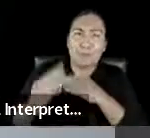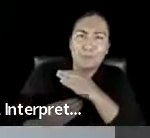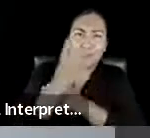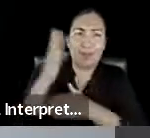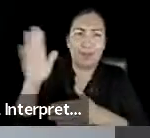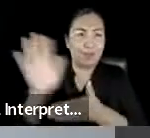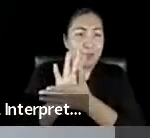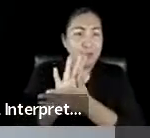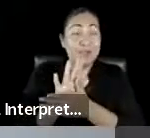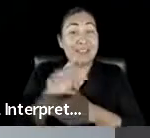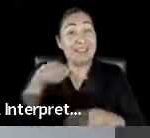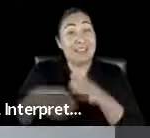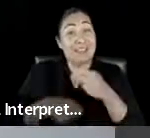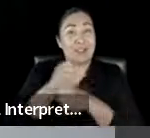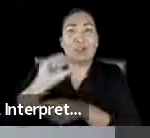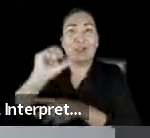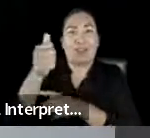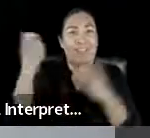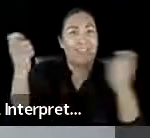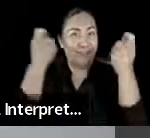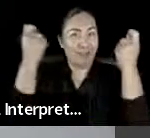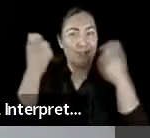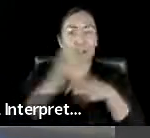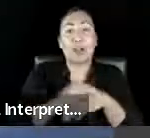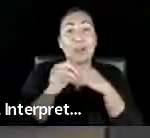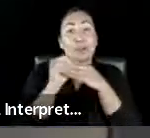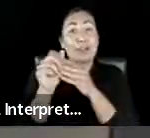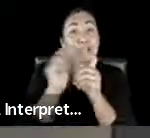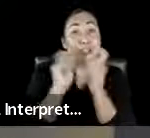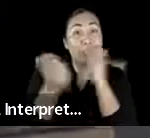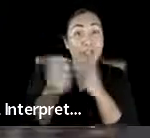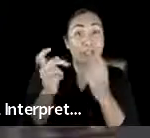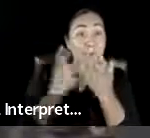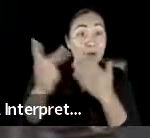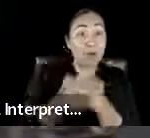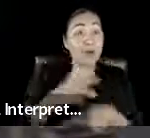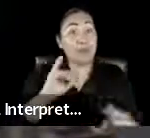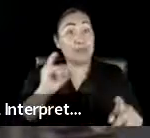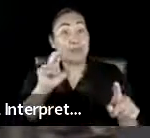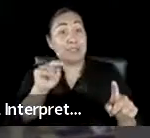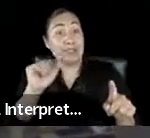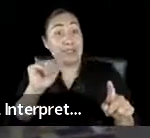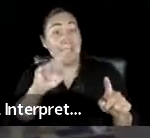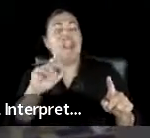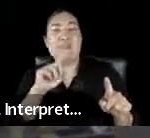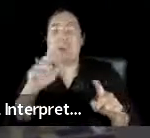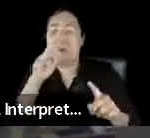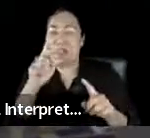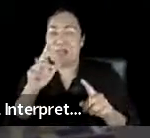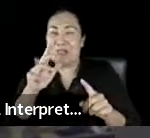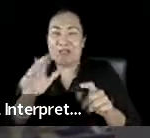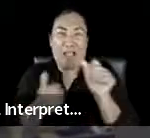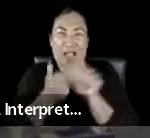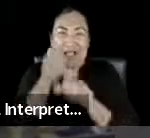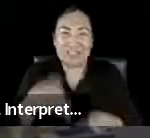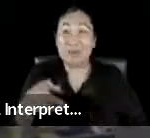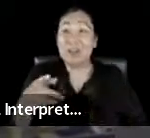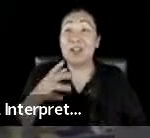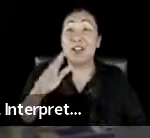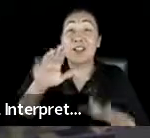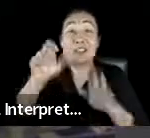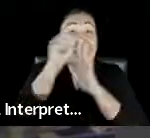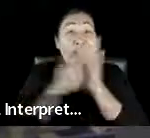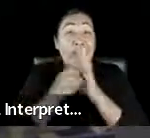marked the 10th anniversary of the Direct and Change program. And Yana, I'll catch you on the gratitude part. From across the state, we received